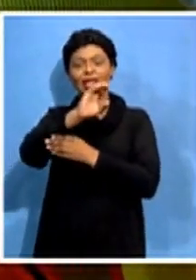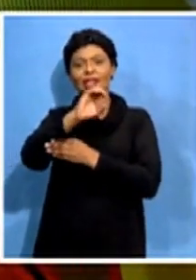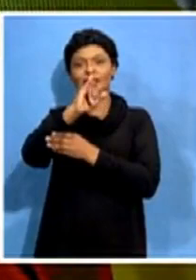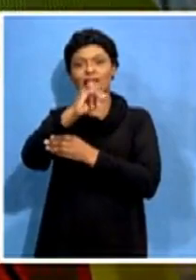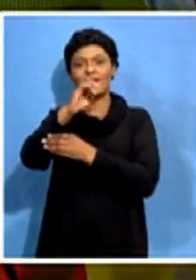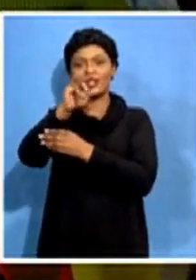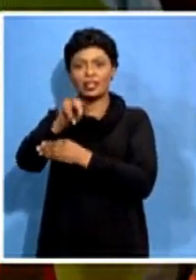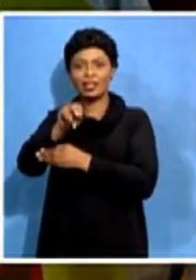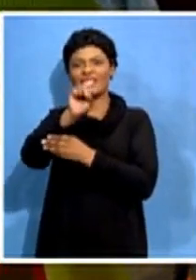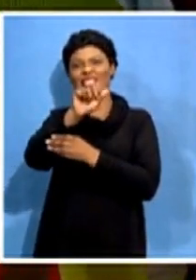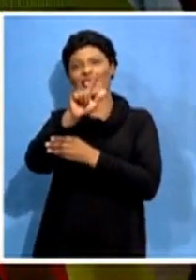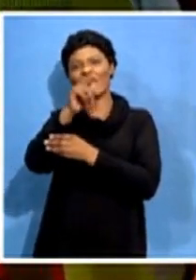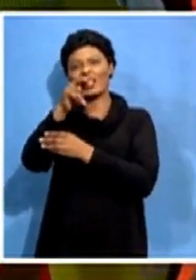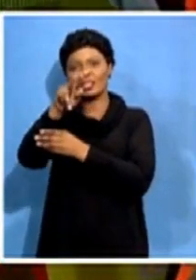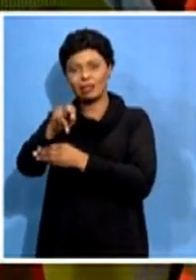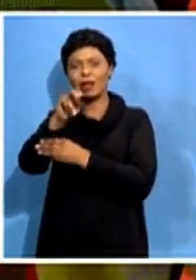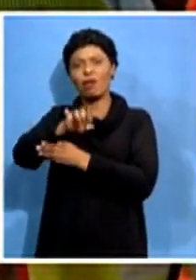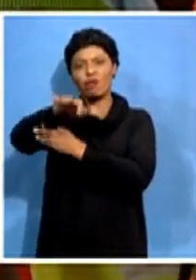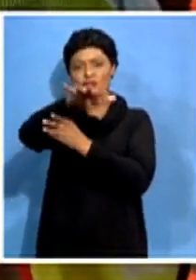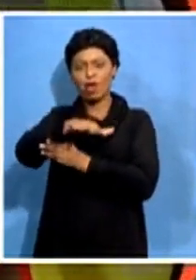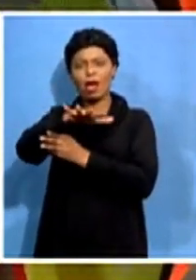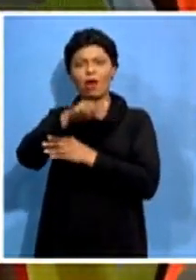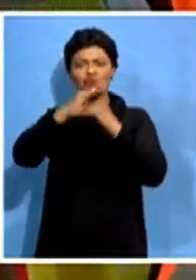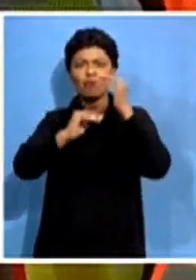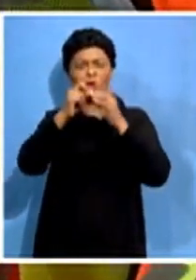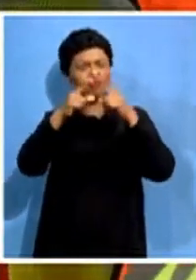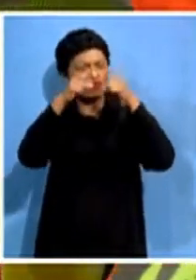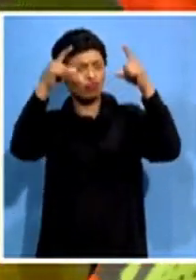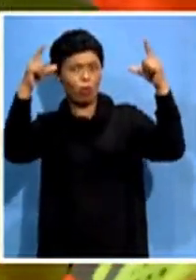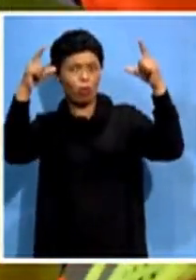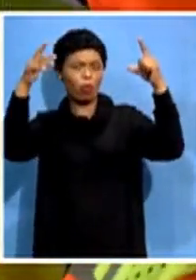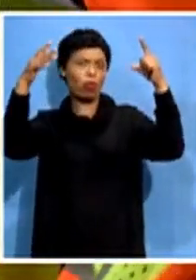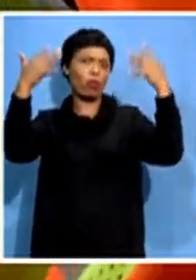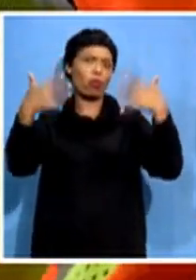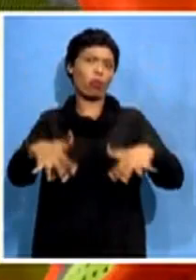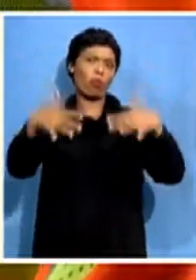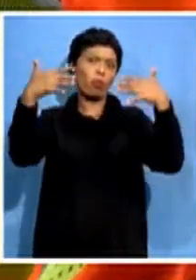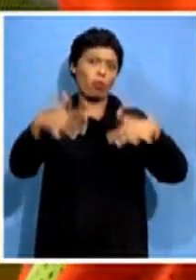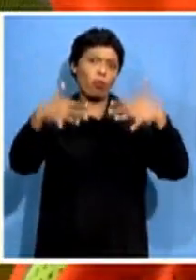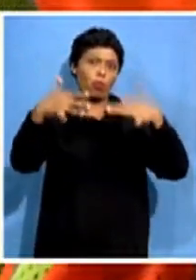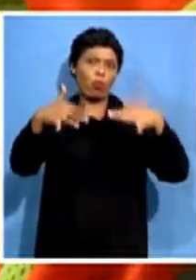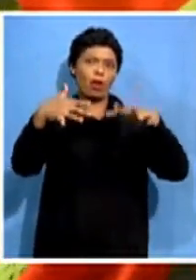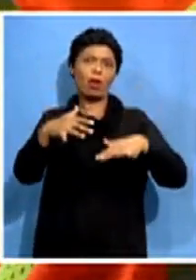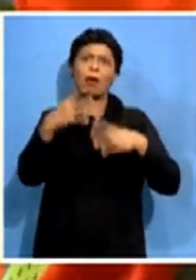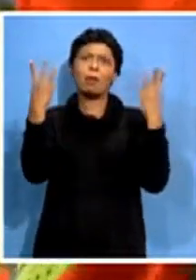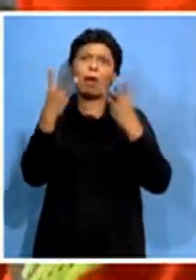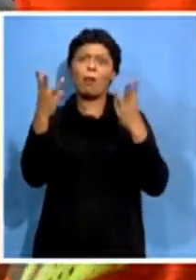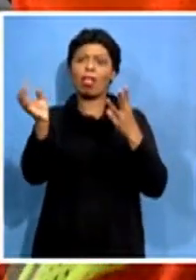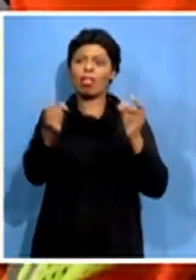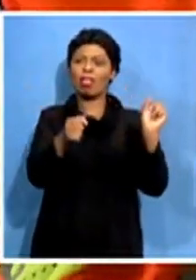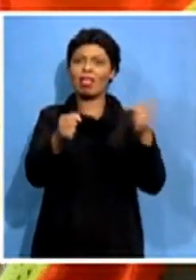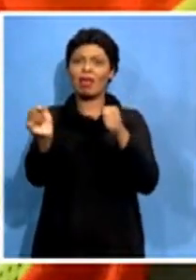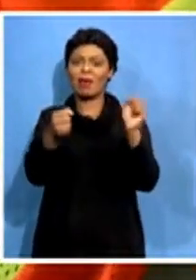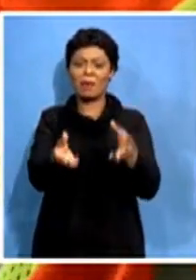already. You can see there's lots and lots of people who are employed here, who are working on the construction site,